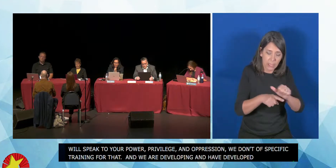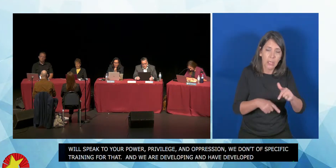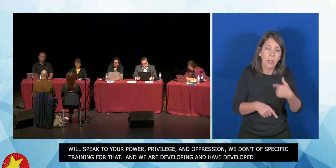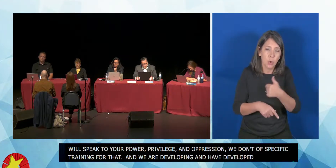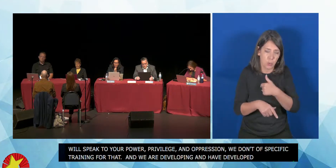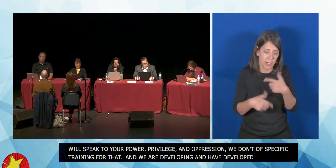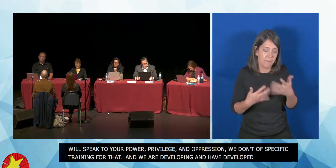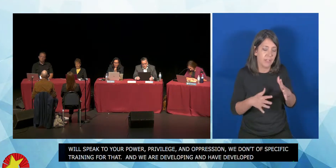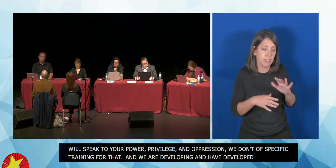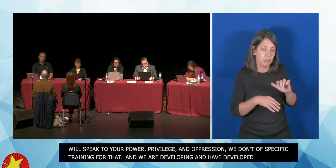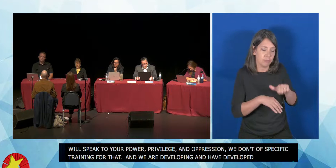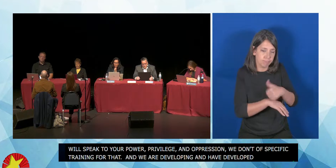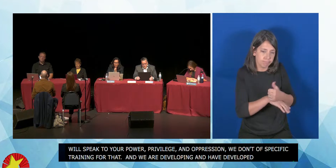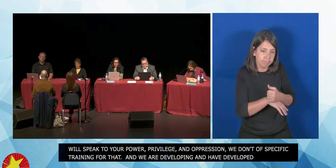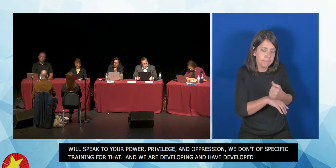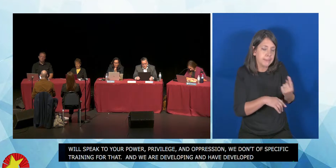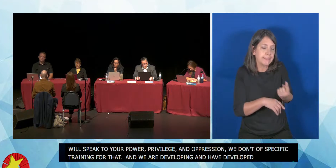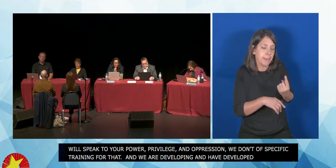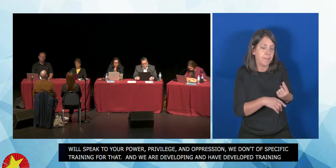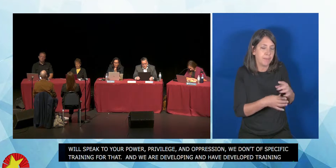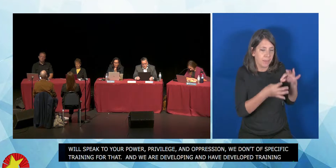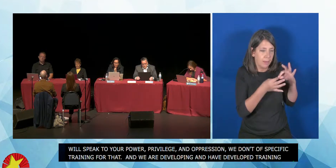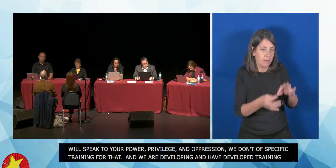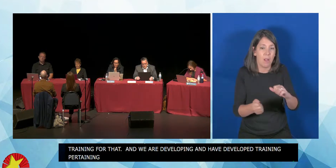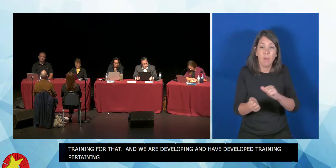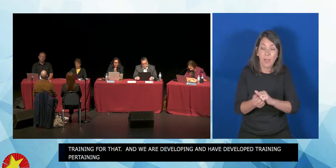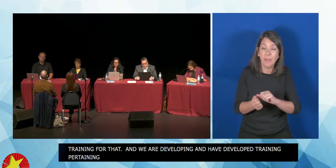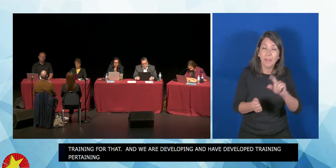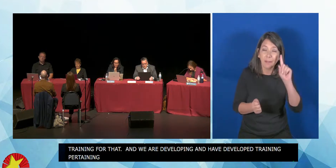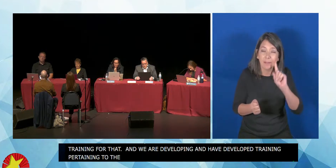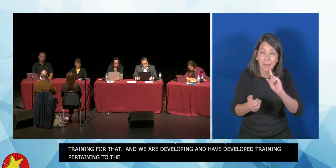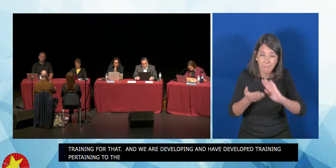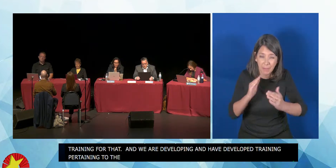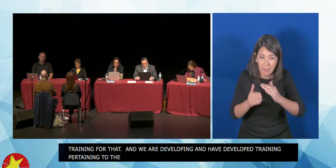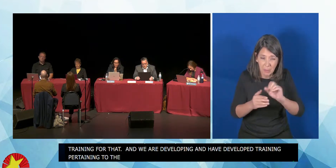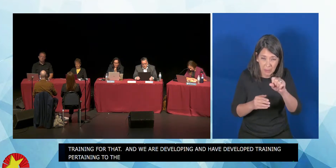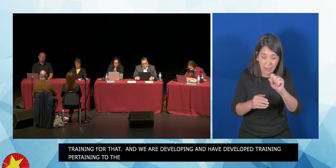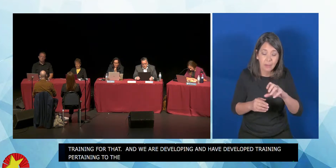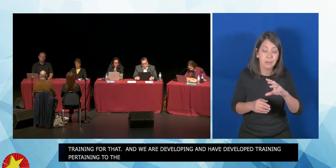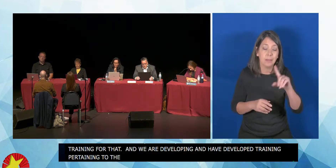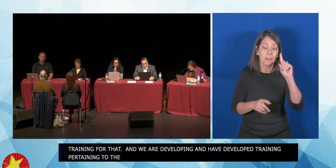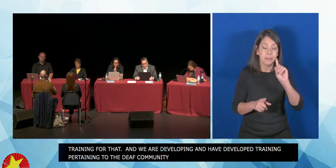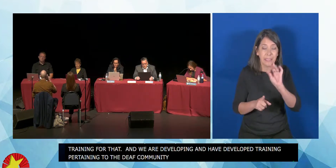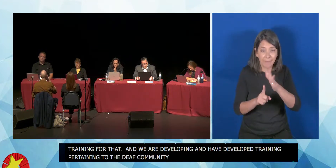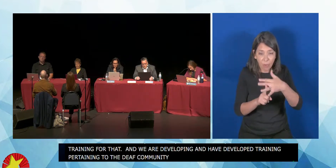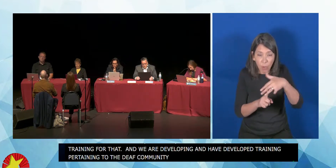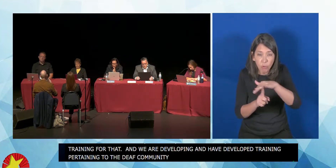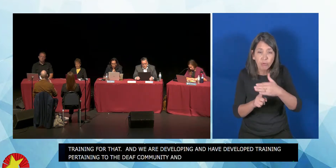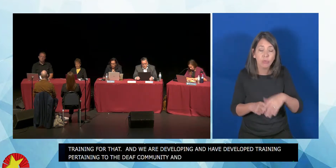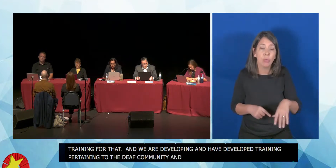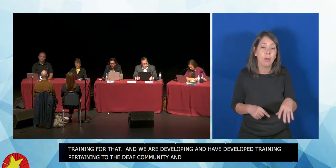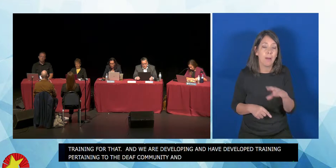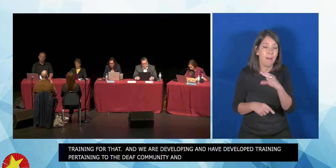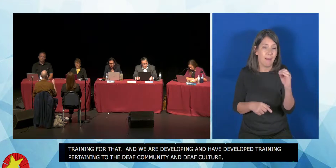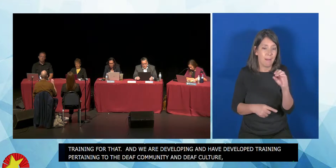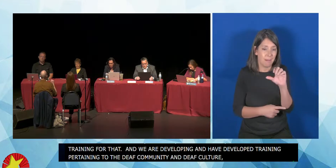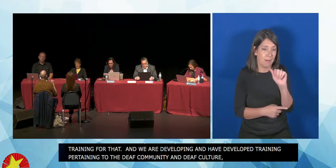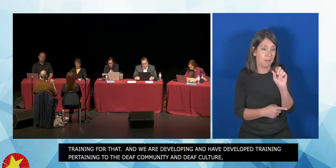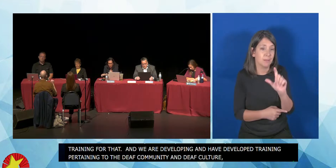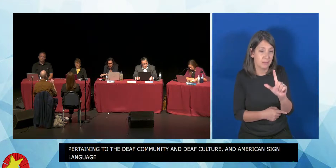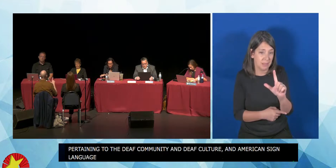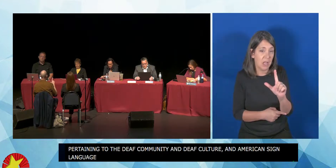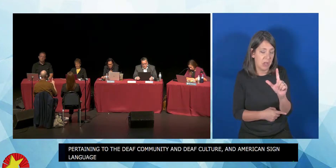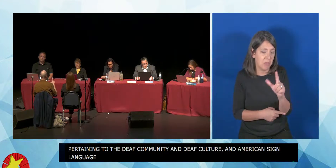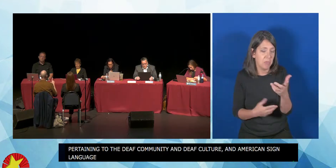pertaining to the deaf community, the deaf culture, and American Sign Language that